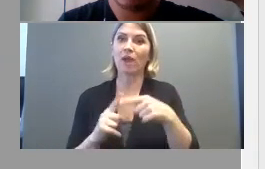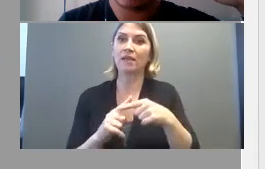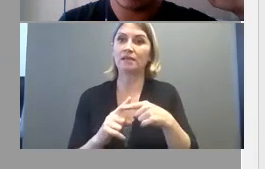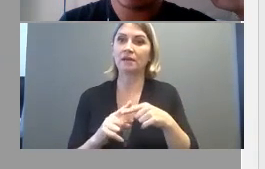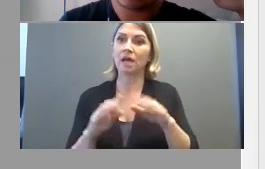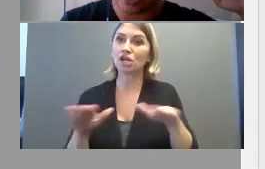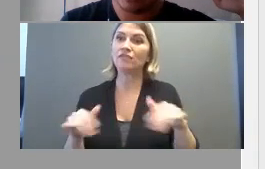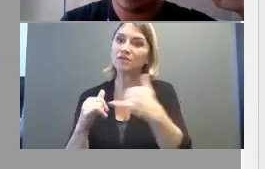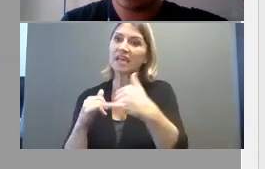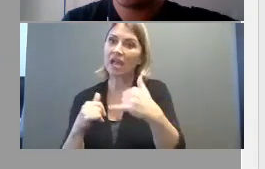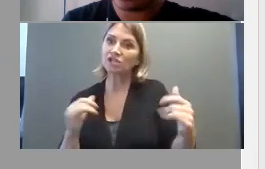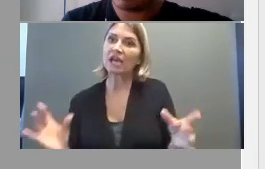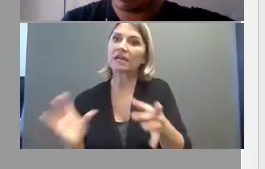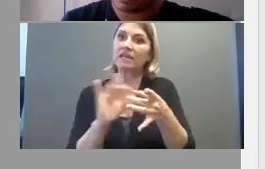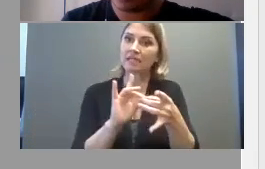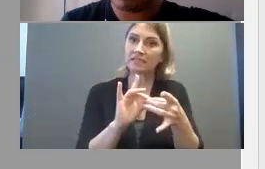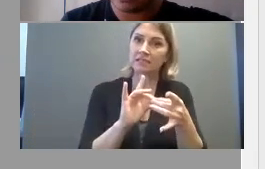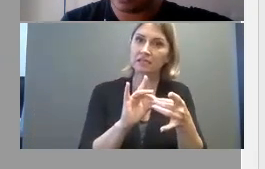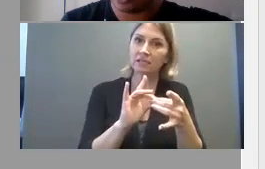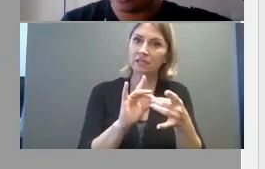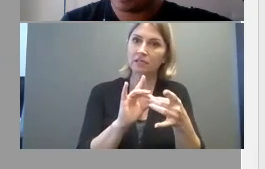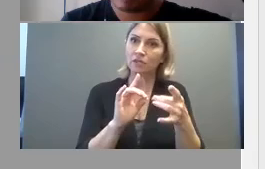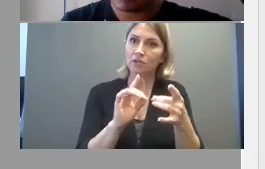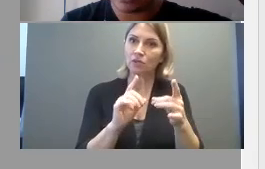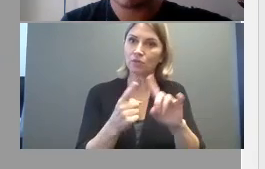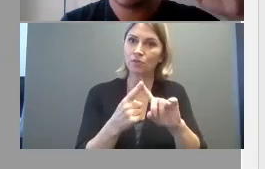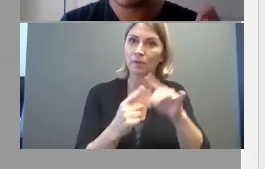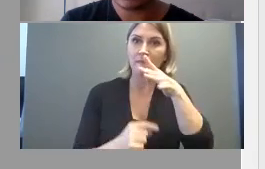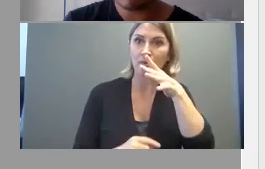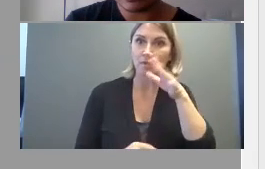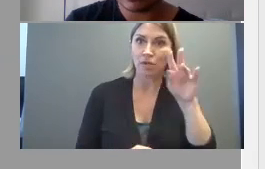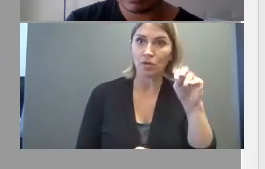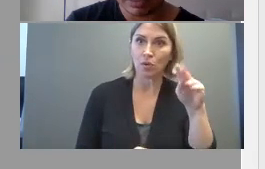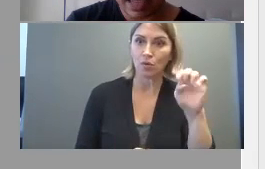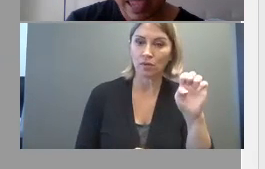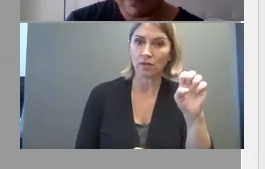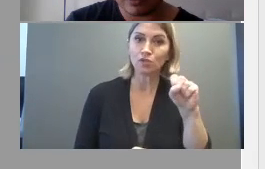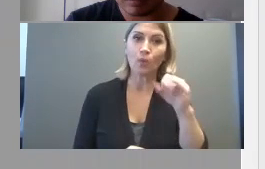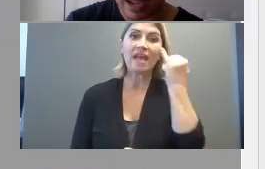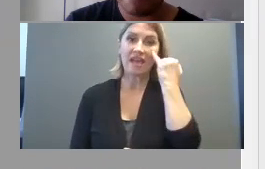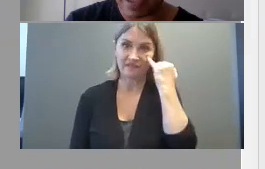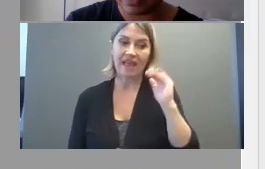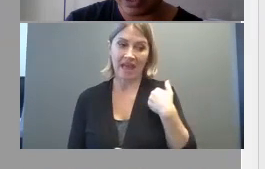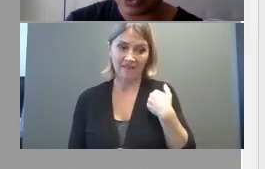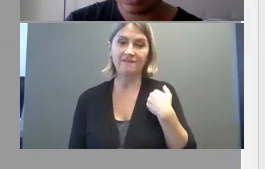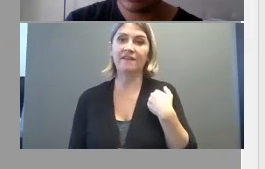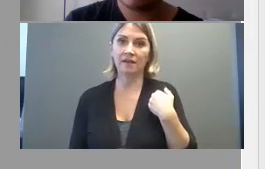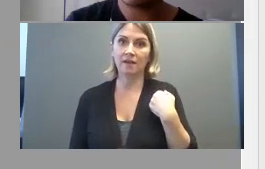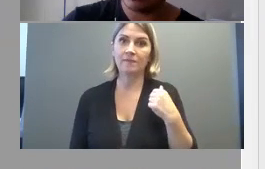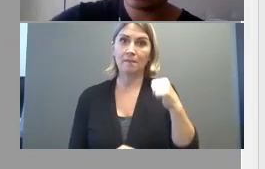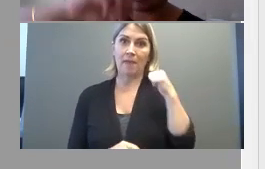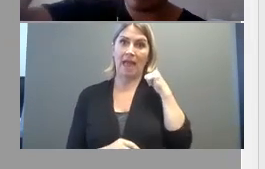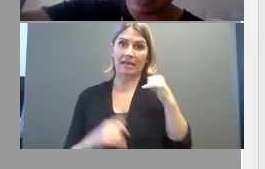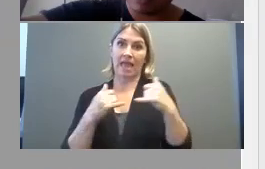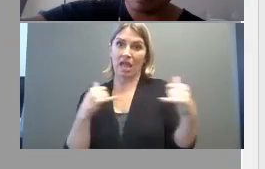edge that connects a child node to a parent node, right? So if I have a back edge